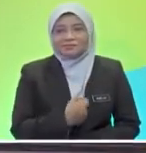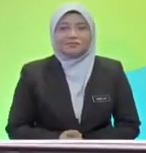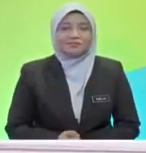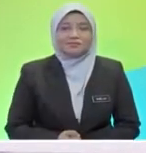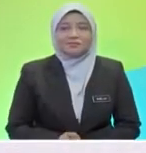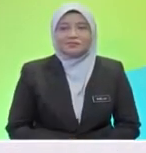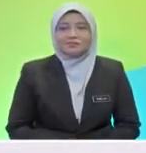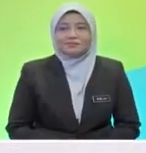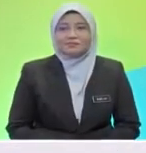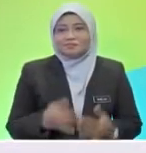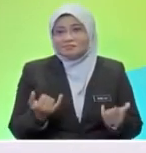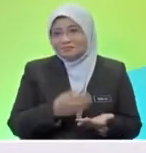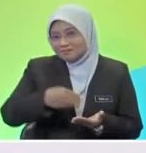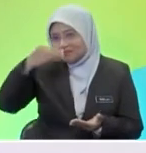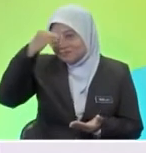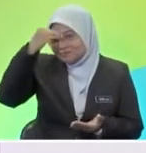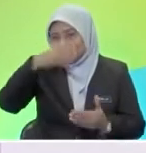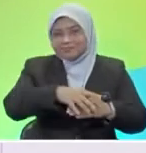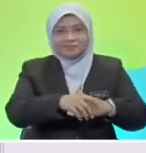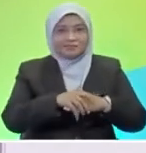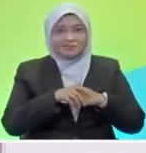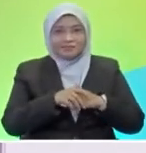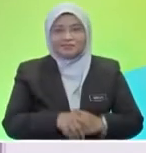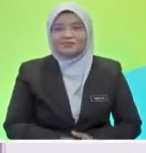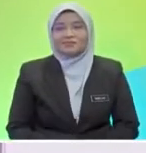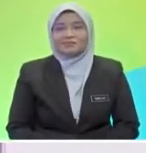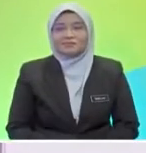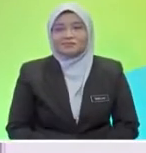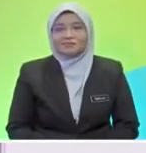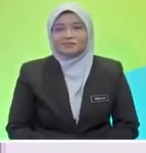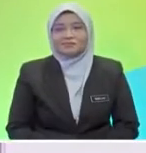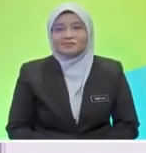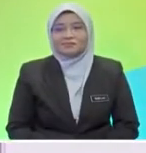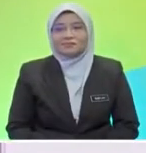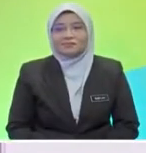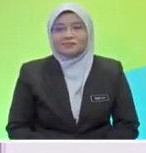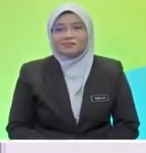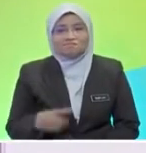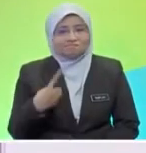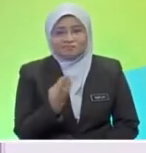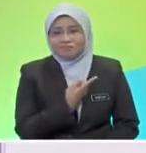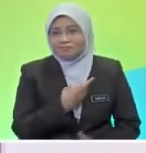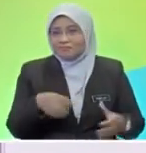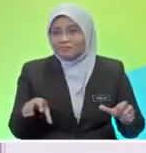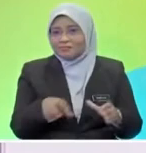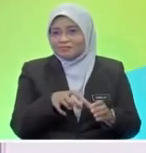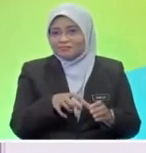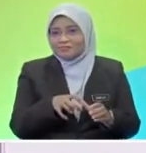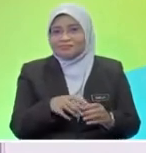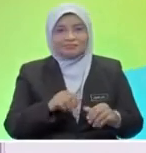learning Bahasa Inggeris, and we are gonna do some activities. And for